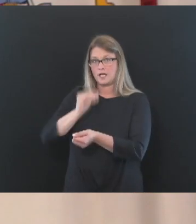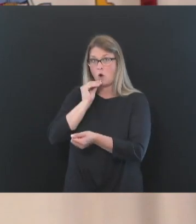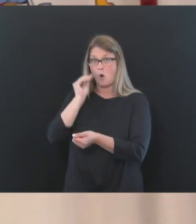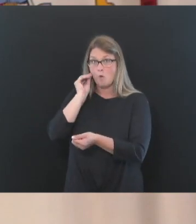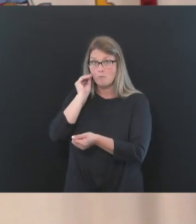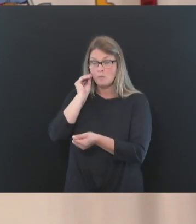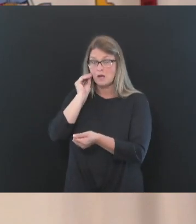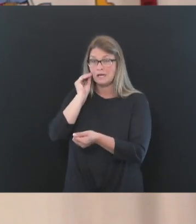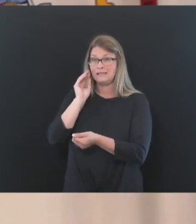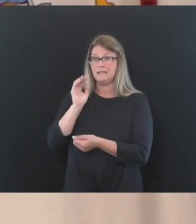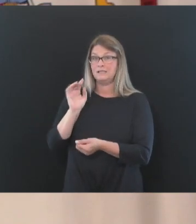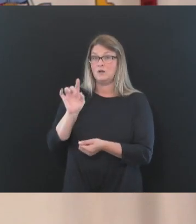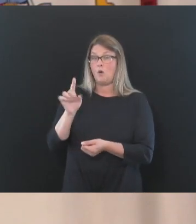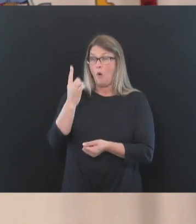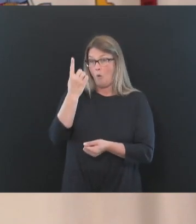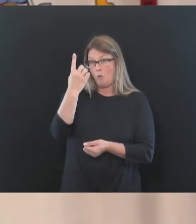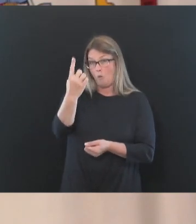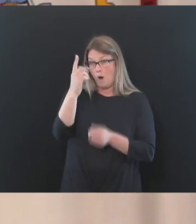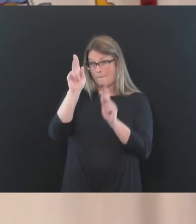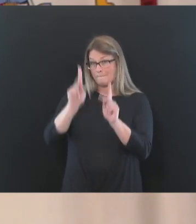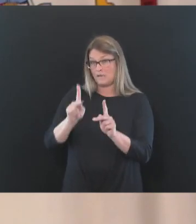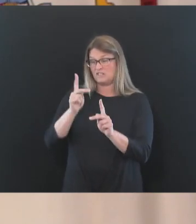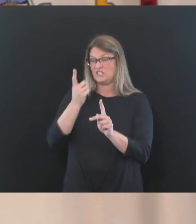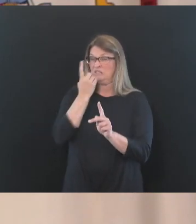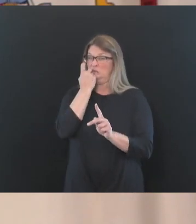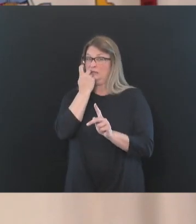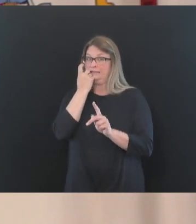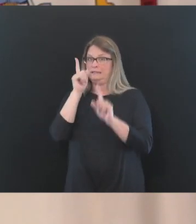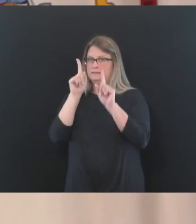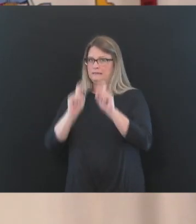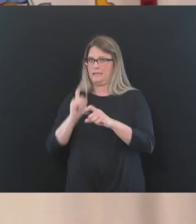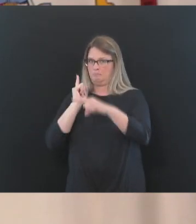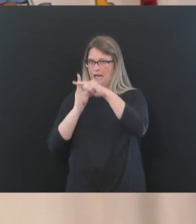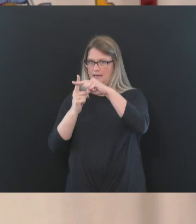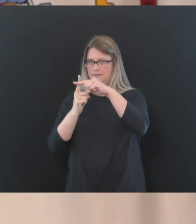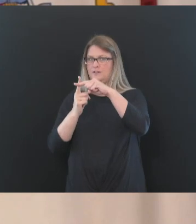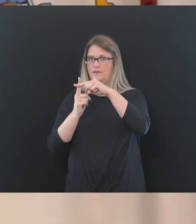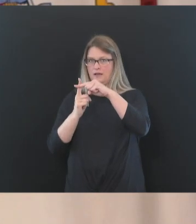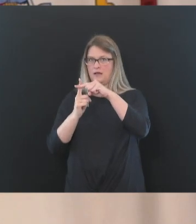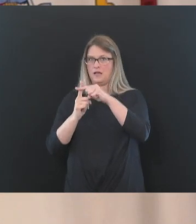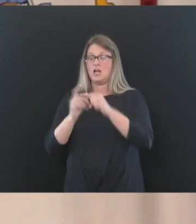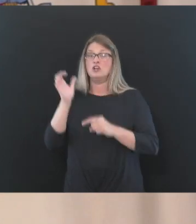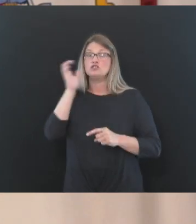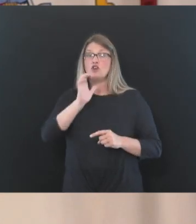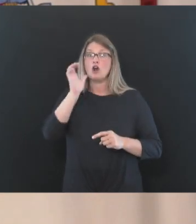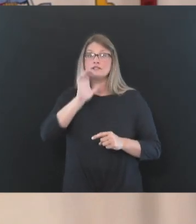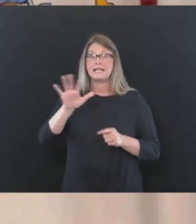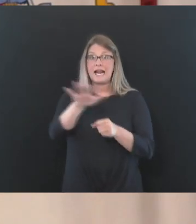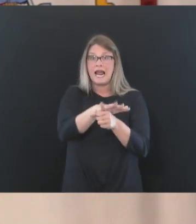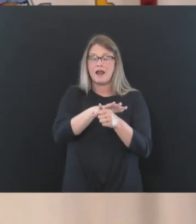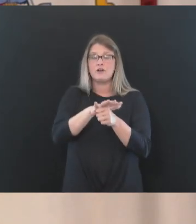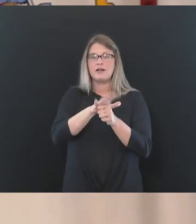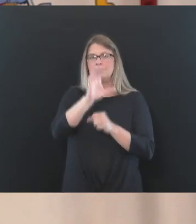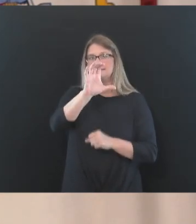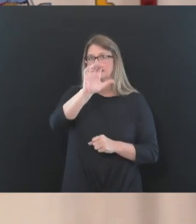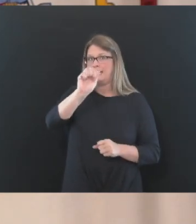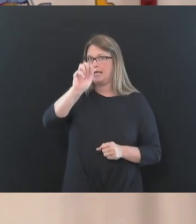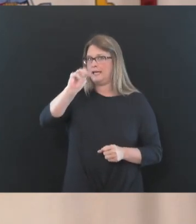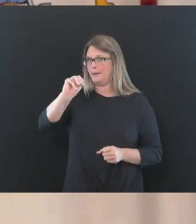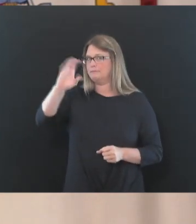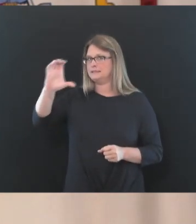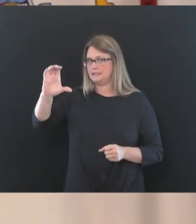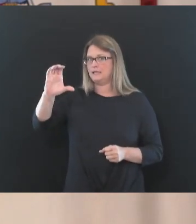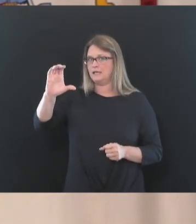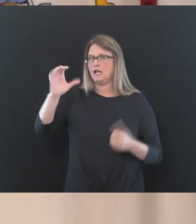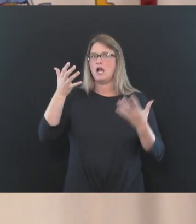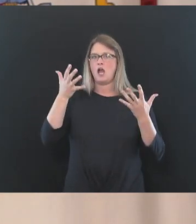just tested positive there, and the Charleston Area Medical Center has